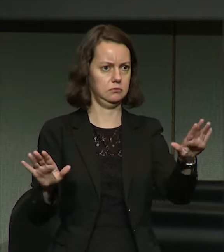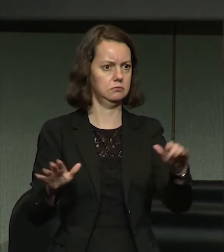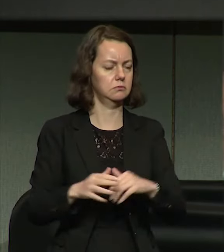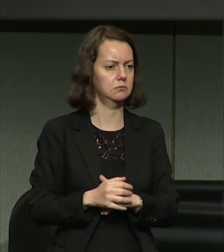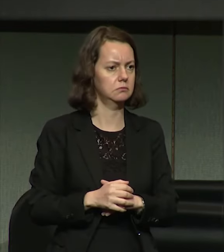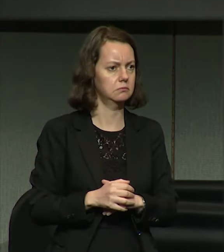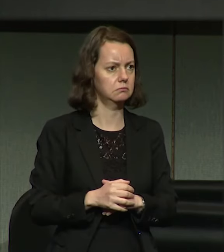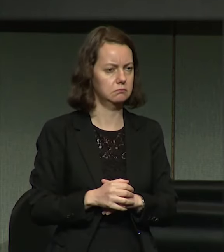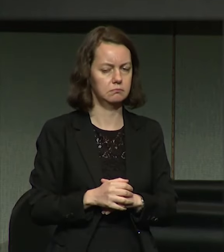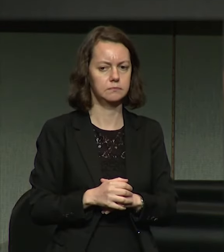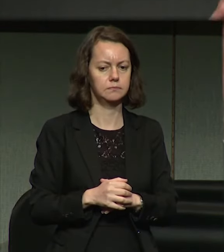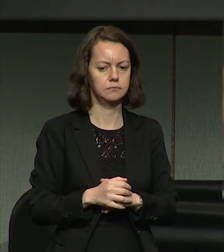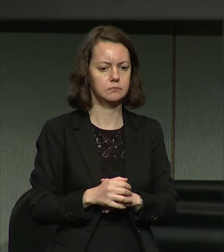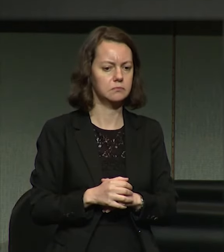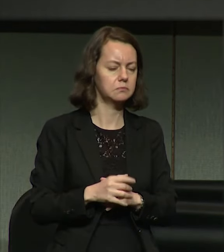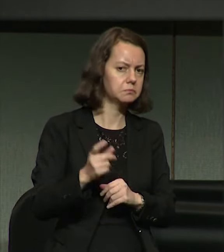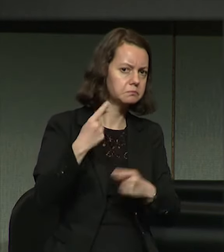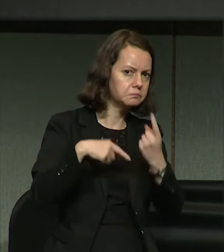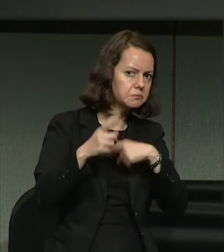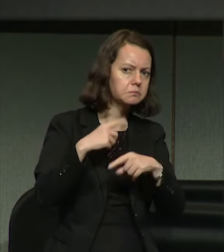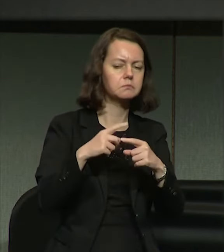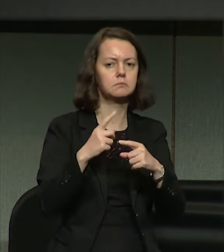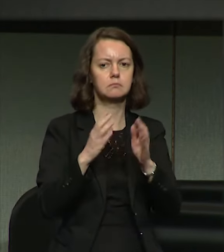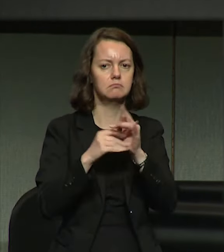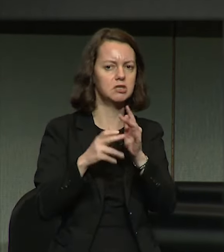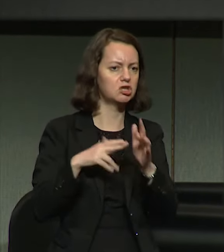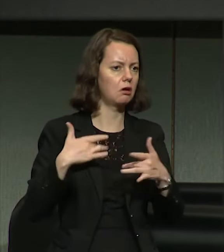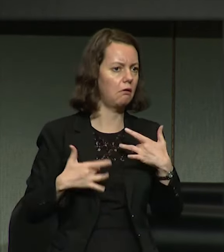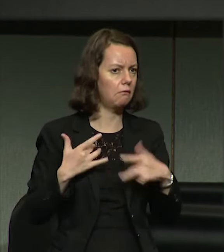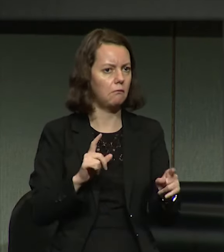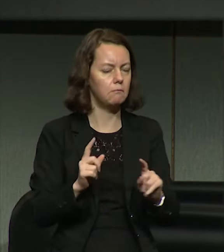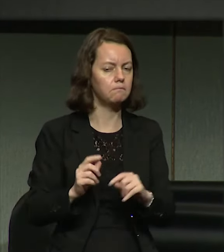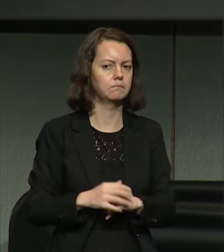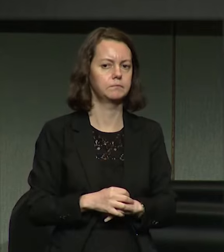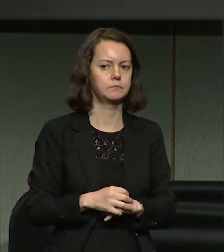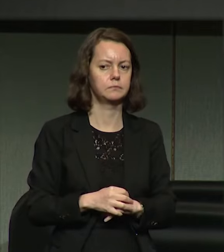then I talked about a couple of other things.